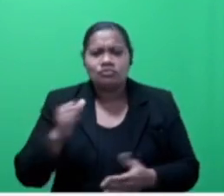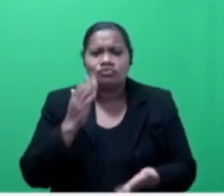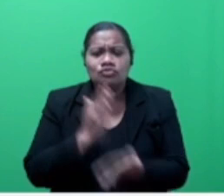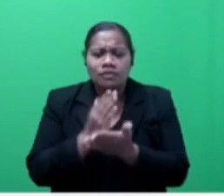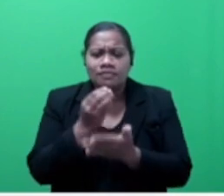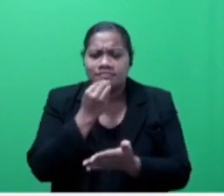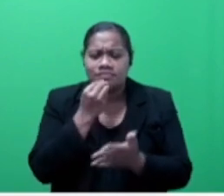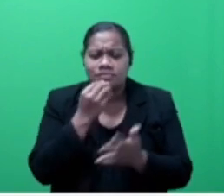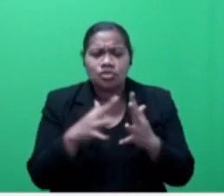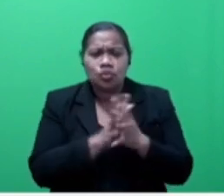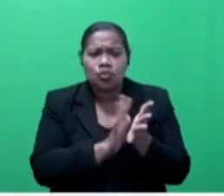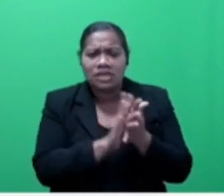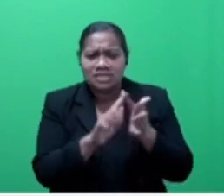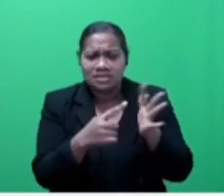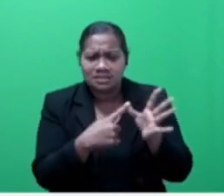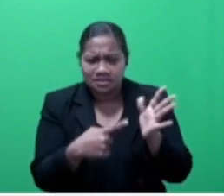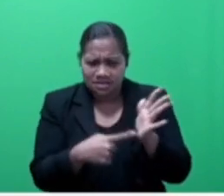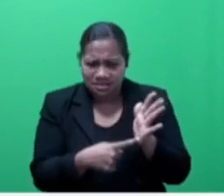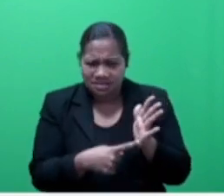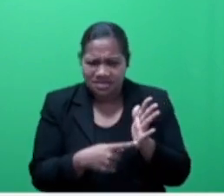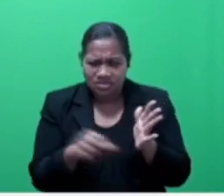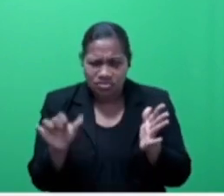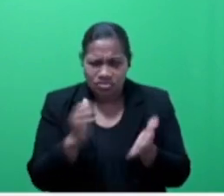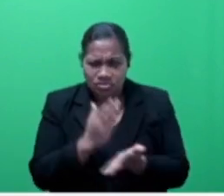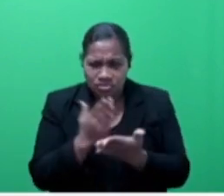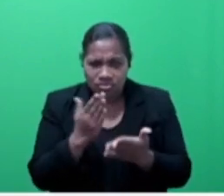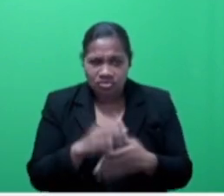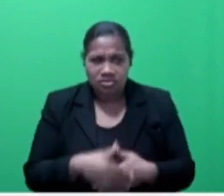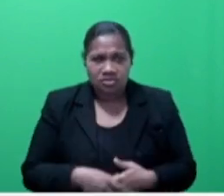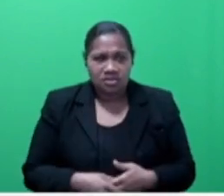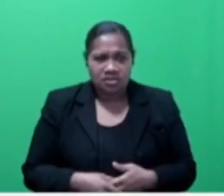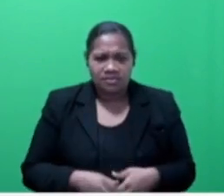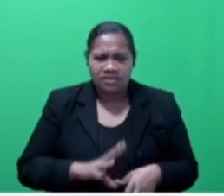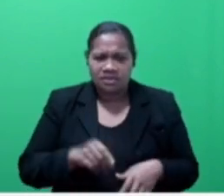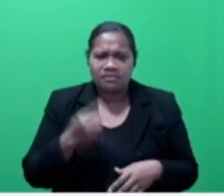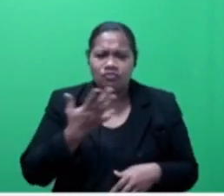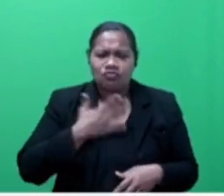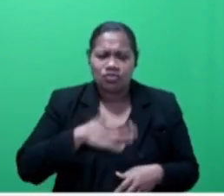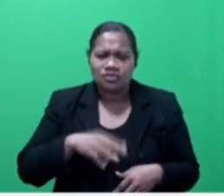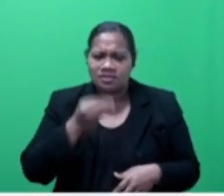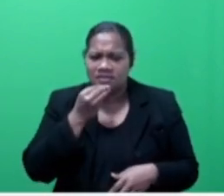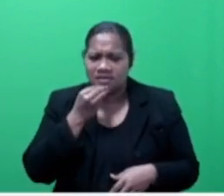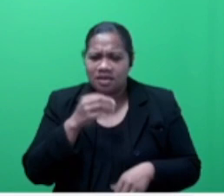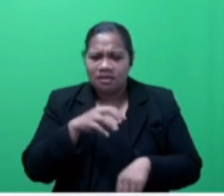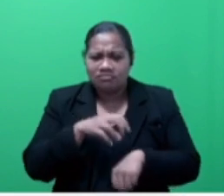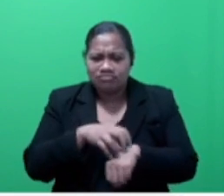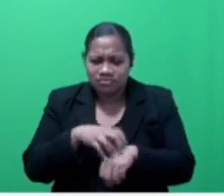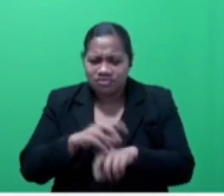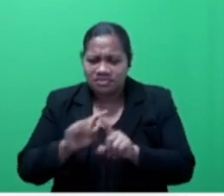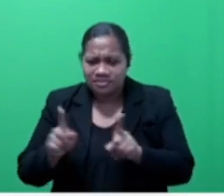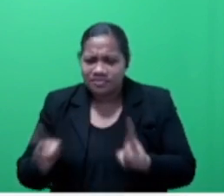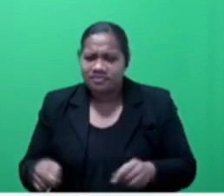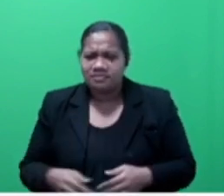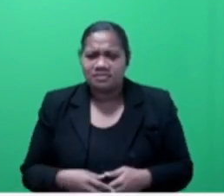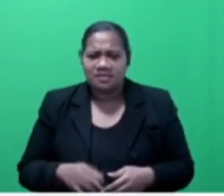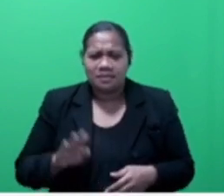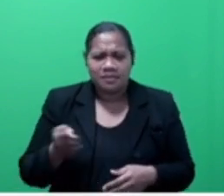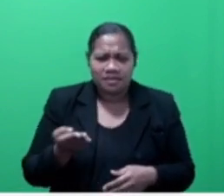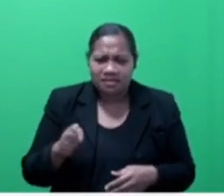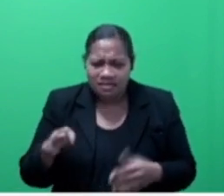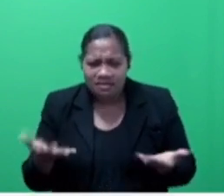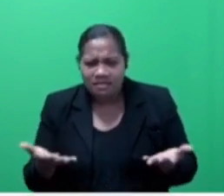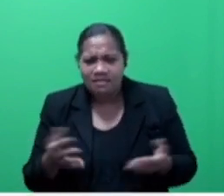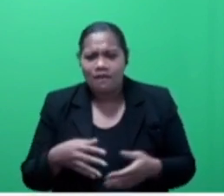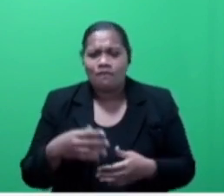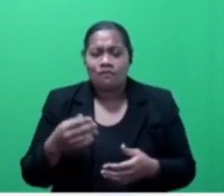products. The alternative, of course, to wheat is everybody wants to eat purini, bambakau, pani keke, bread,